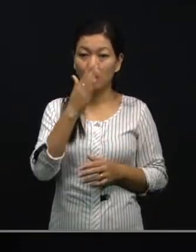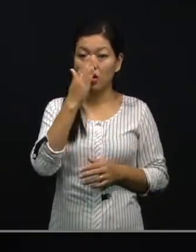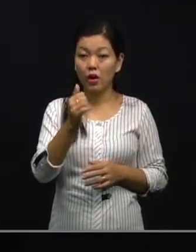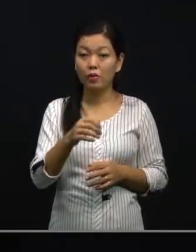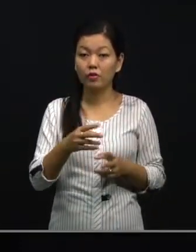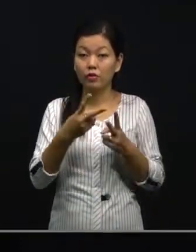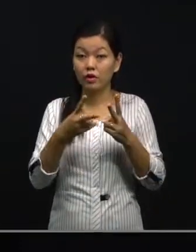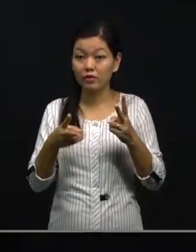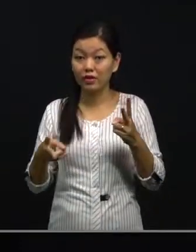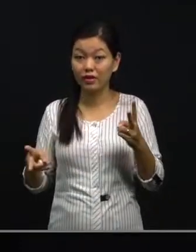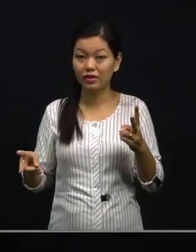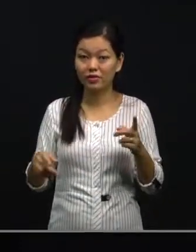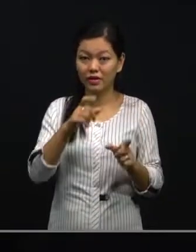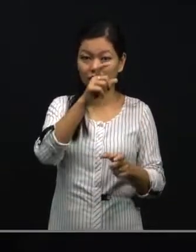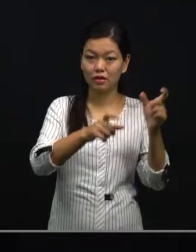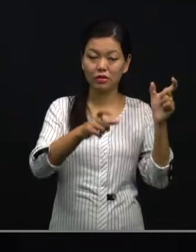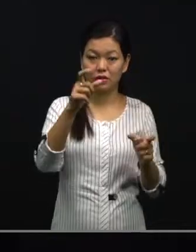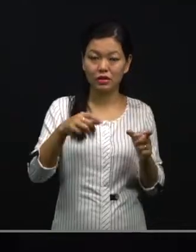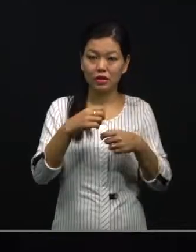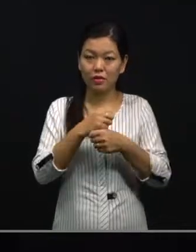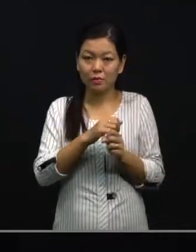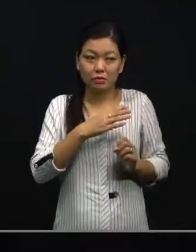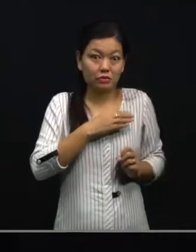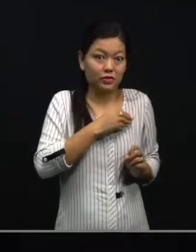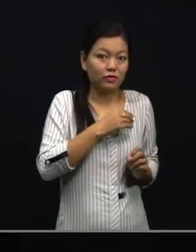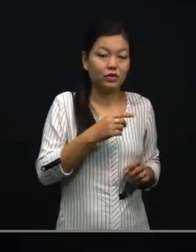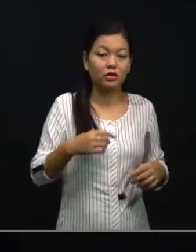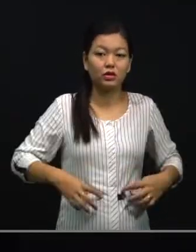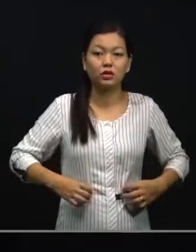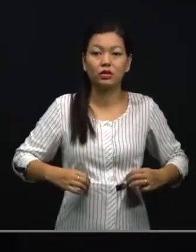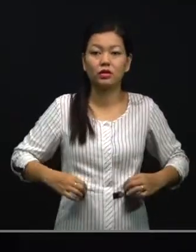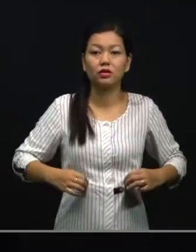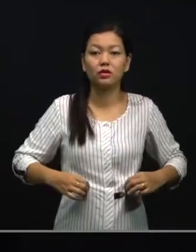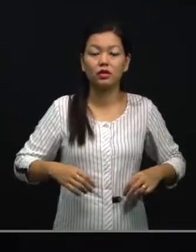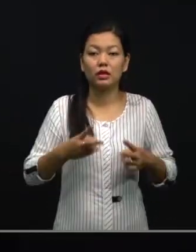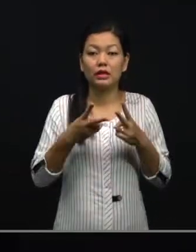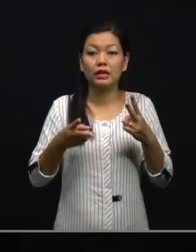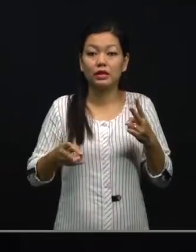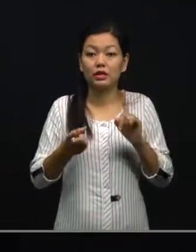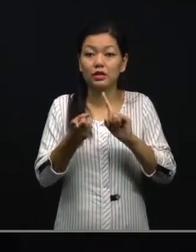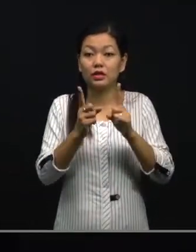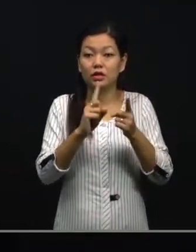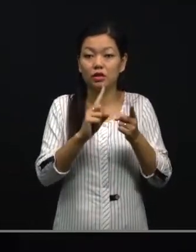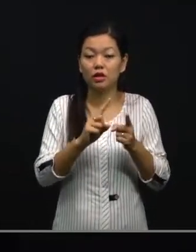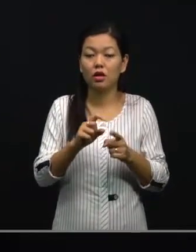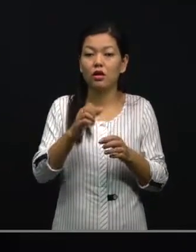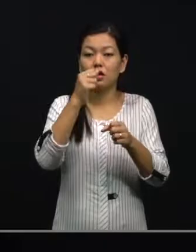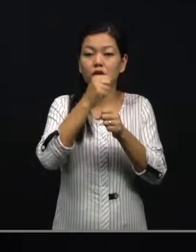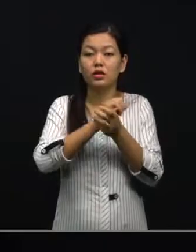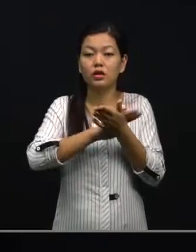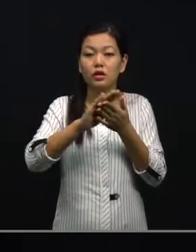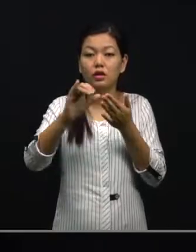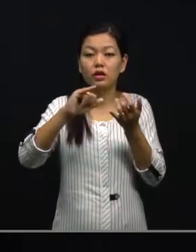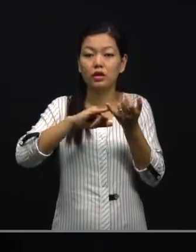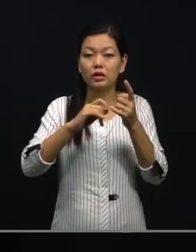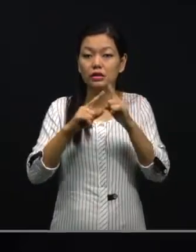either go with skeleton suicide or headless Rupert and so on. So those are the way that also shows that